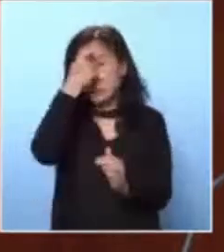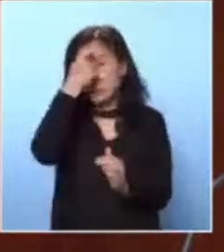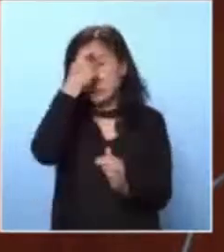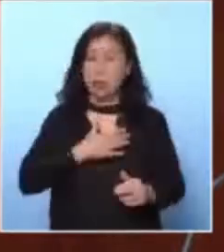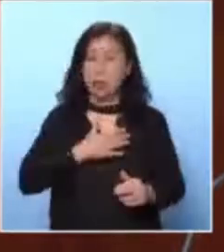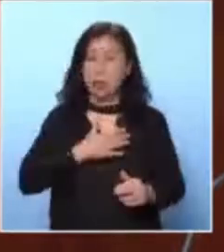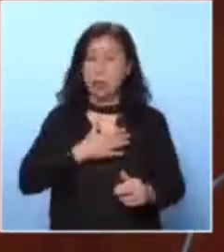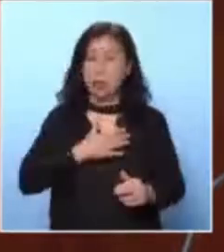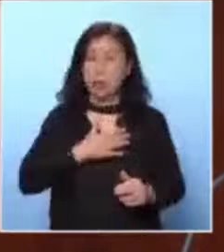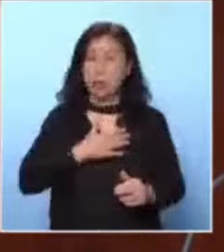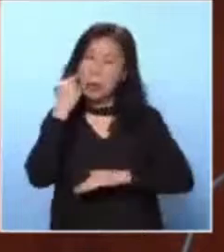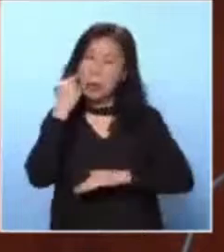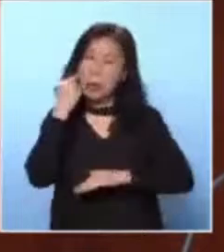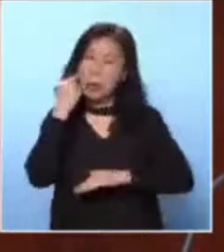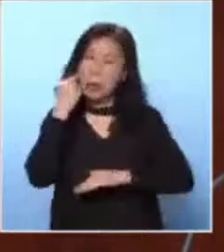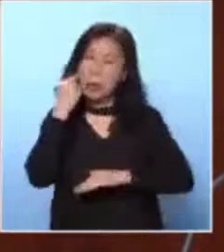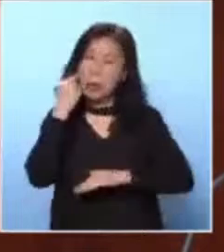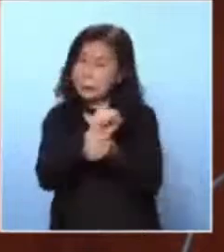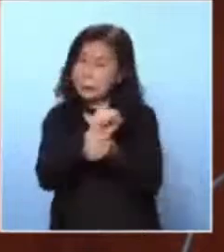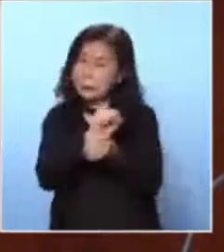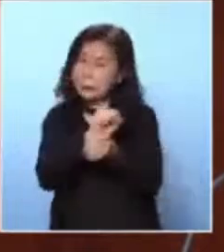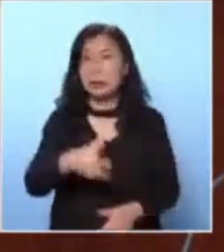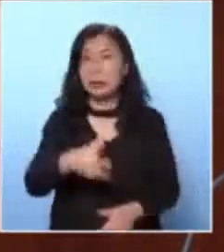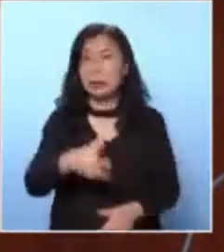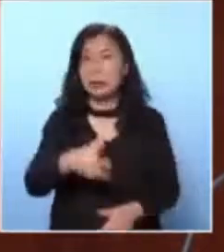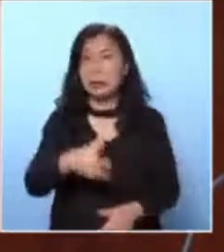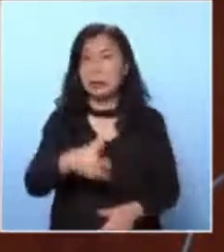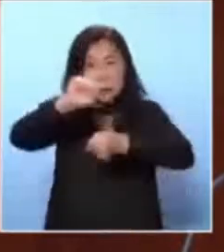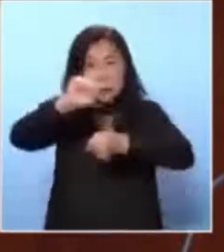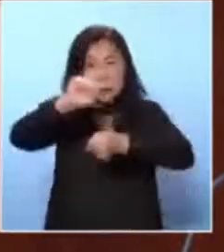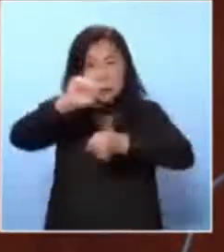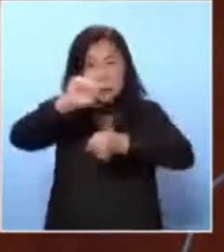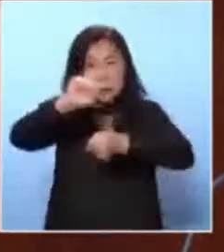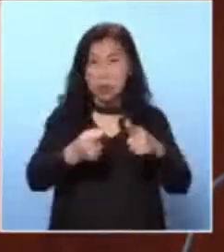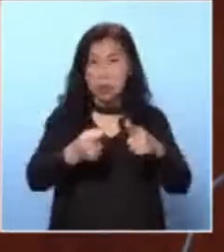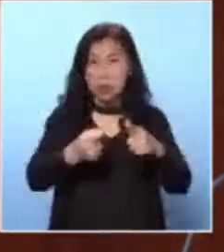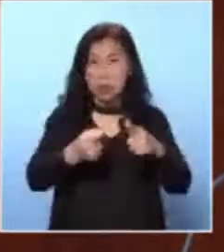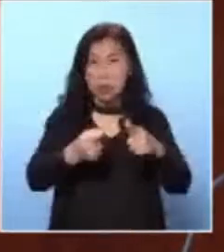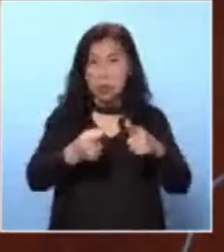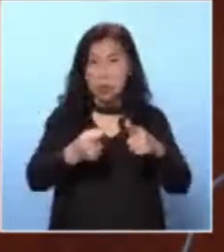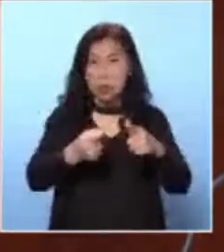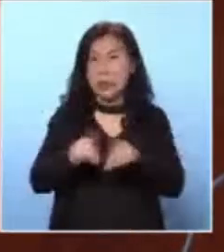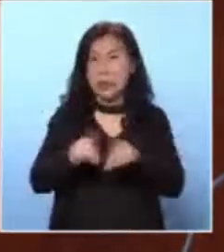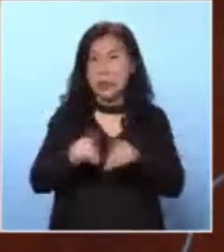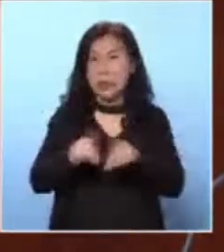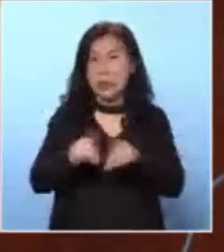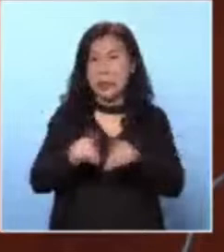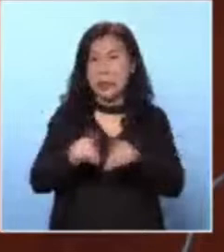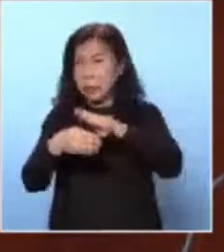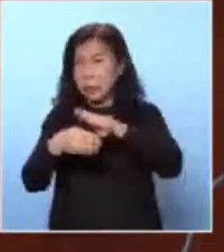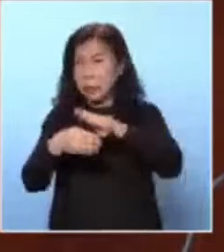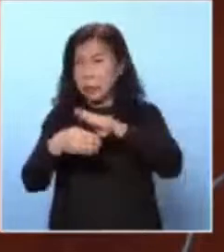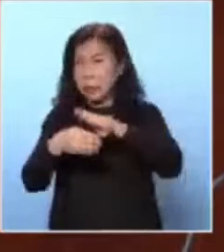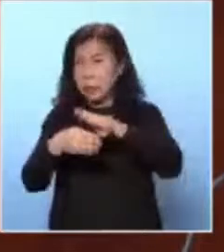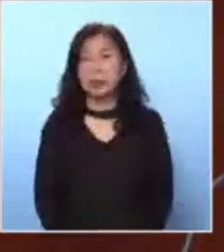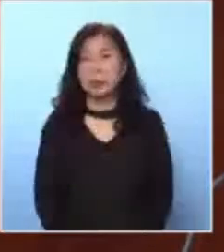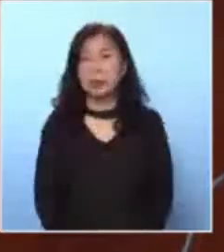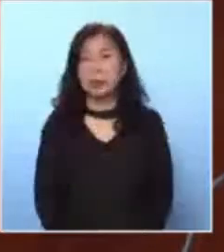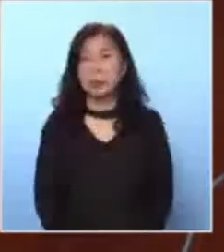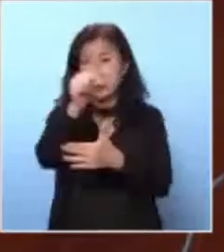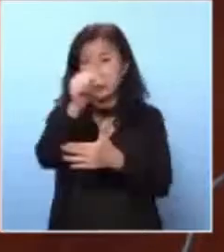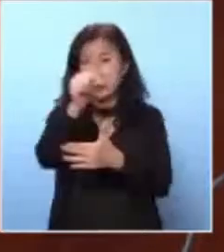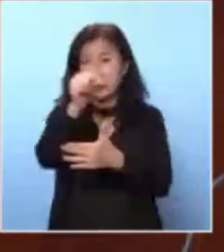resolve. The government has been increasing the overall supply of public and private housing.